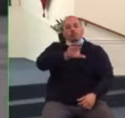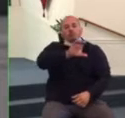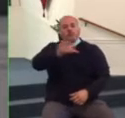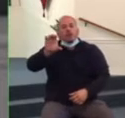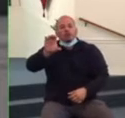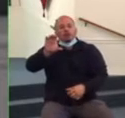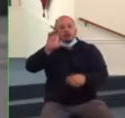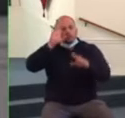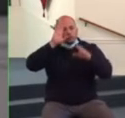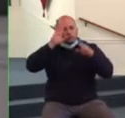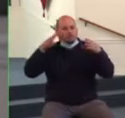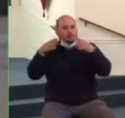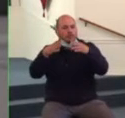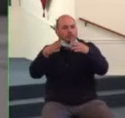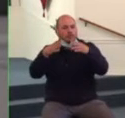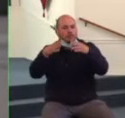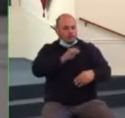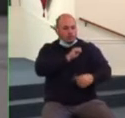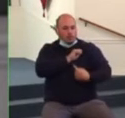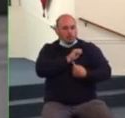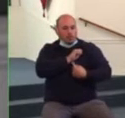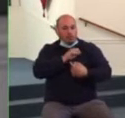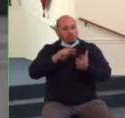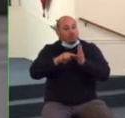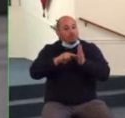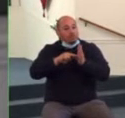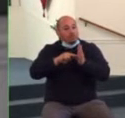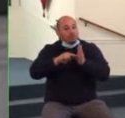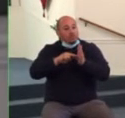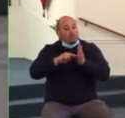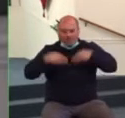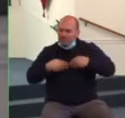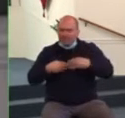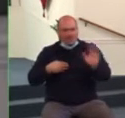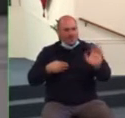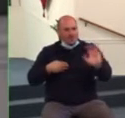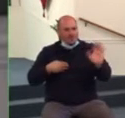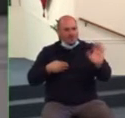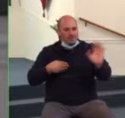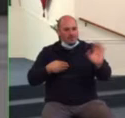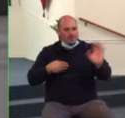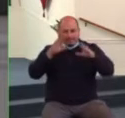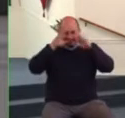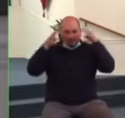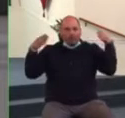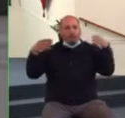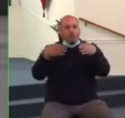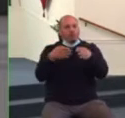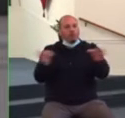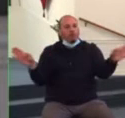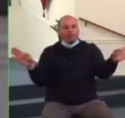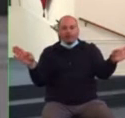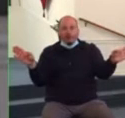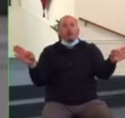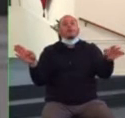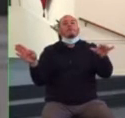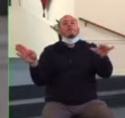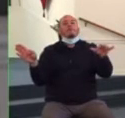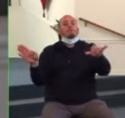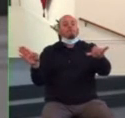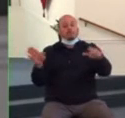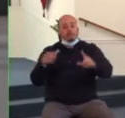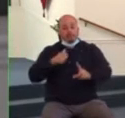set ourselves aside to follow him, to serve God, and to bless other